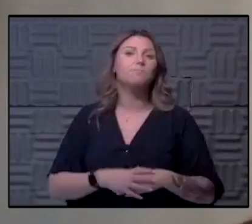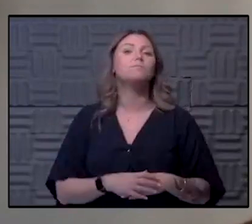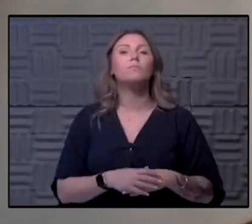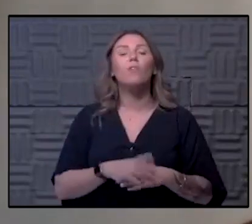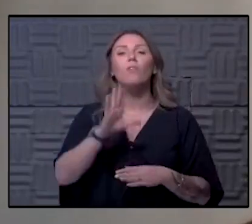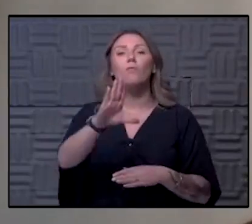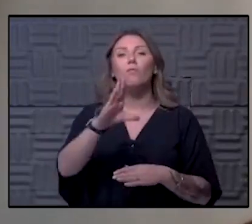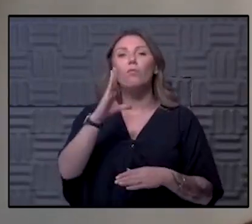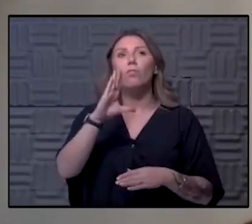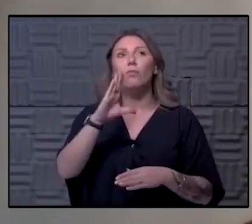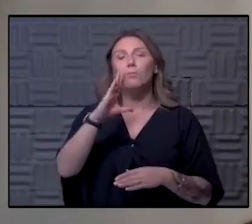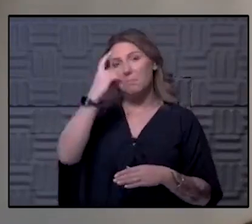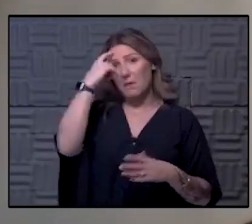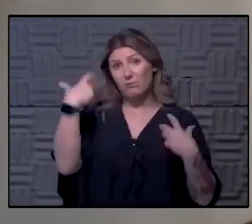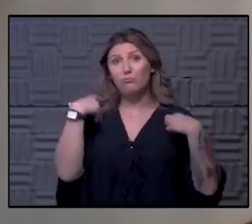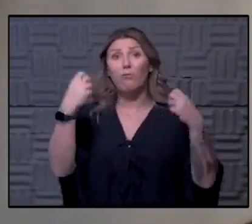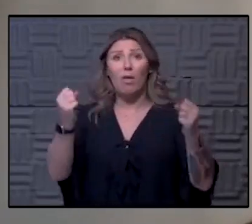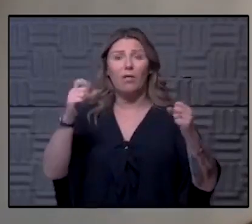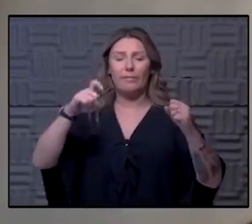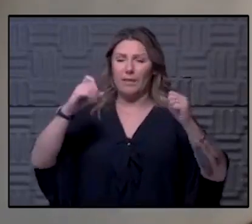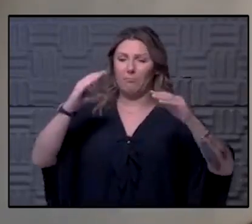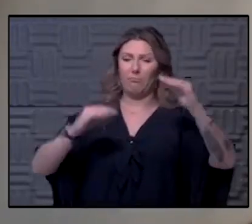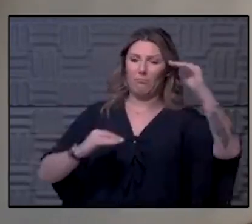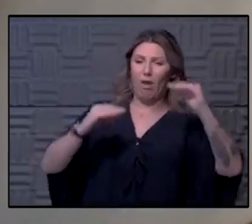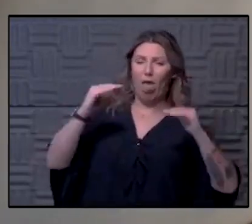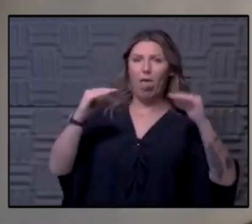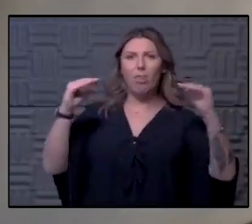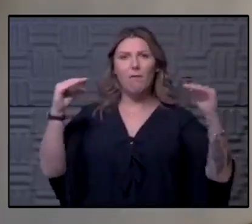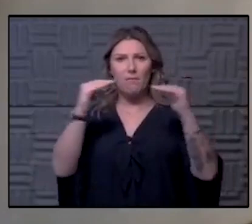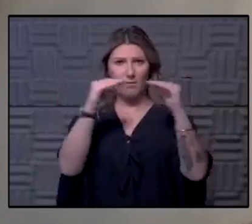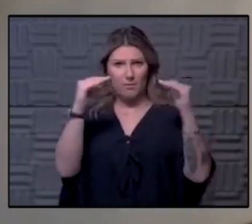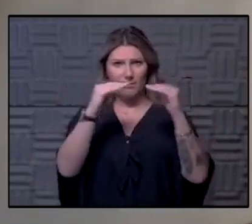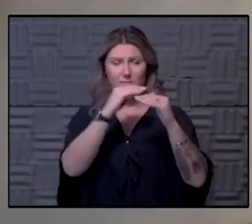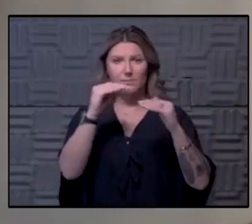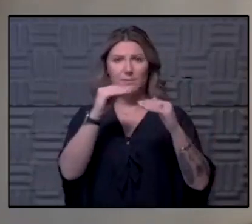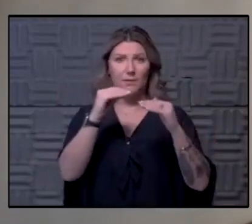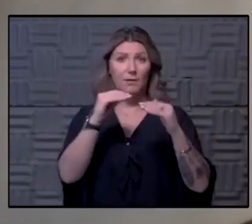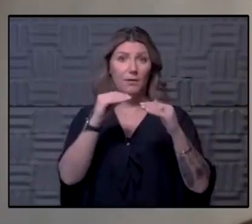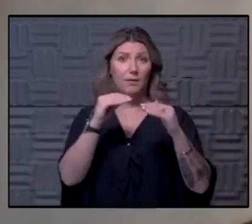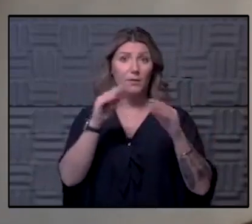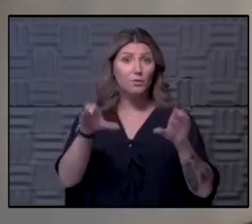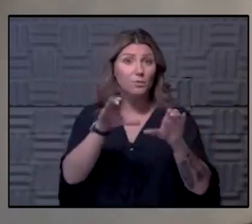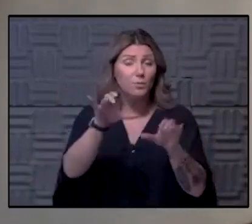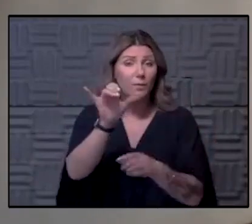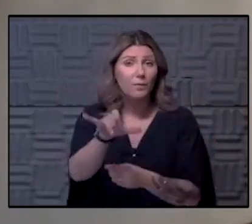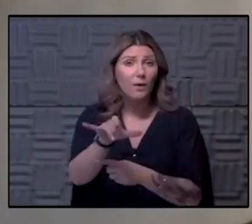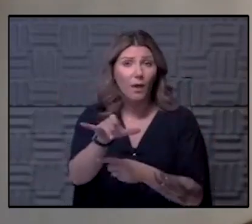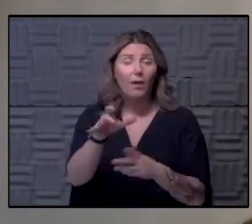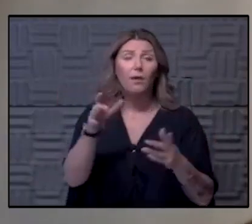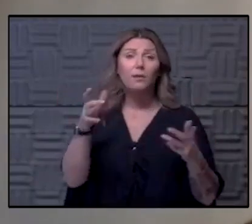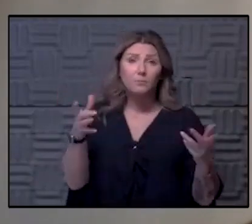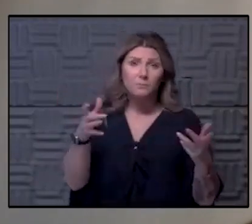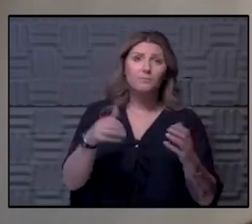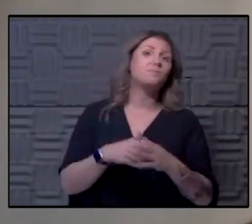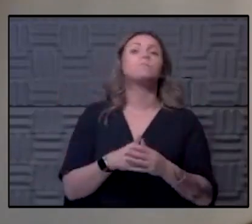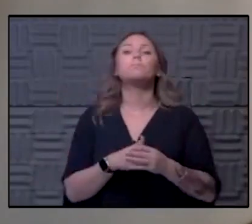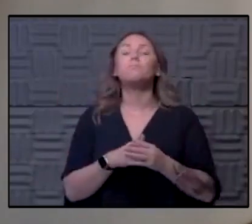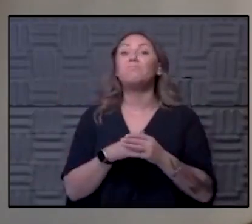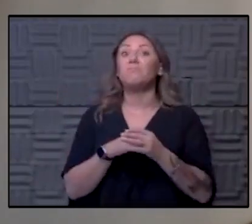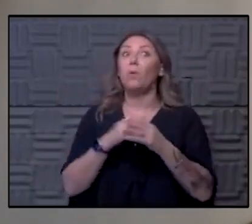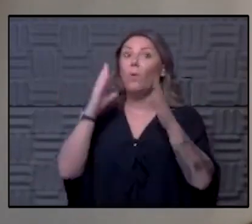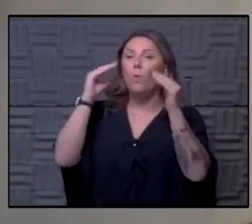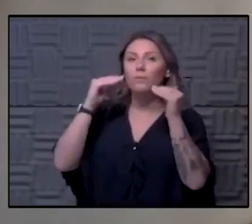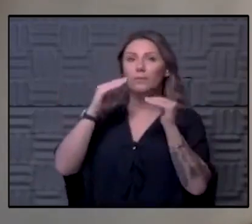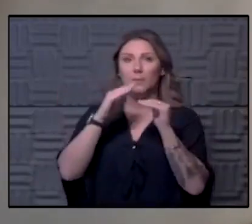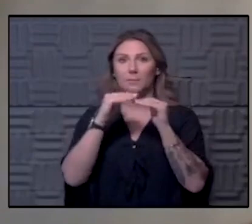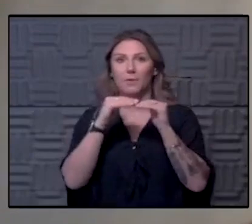their mental health in balance and in check. And in doing that, hopefully that at a minimum will help them